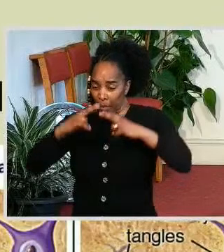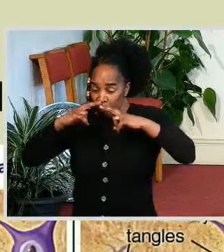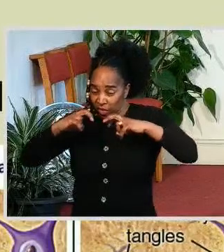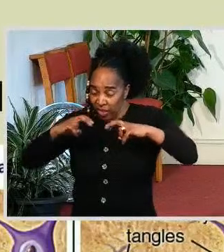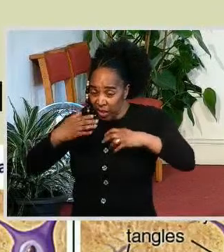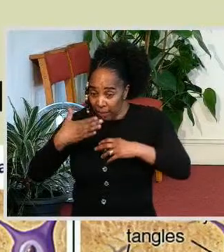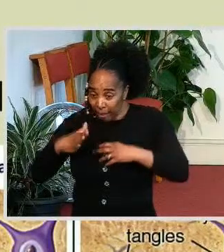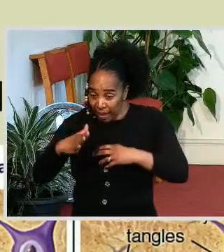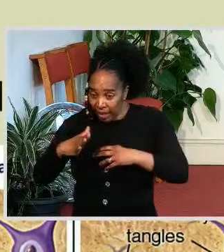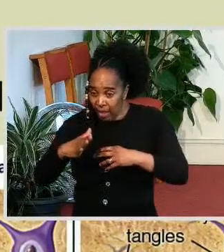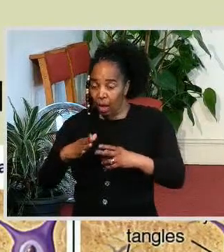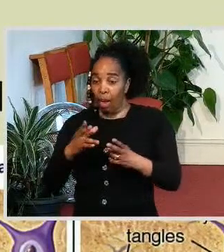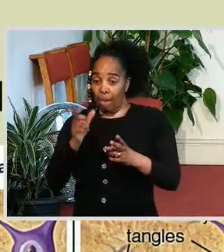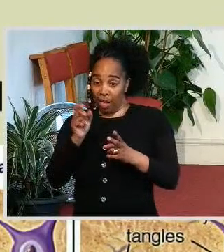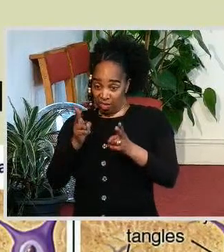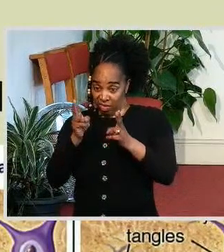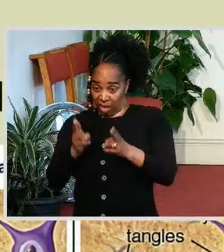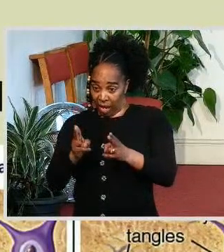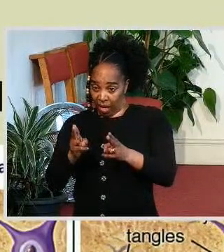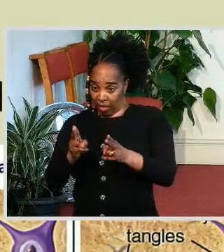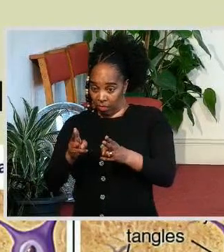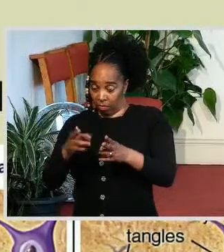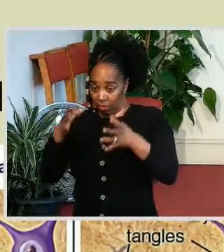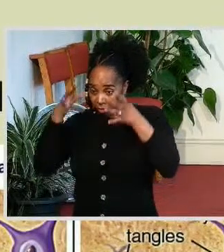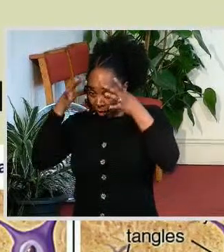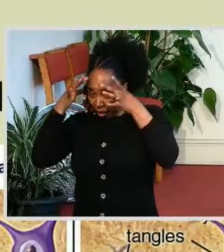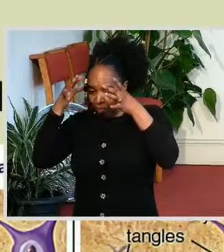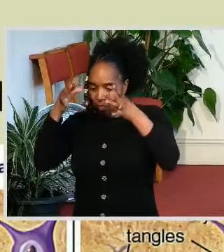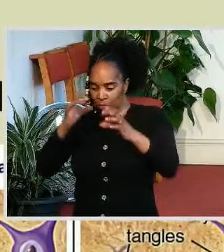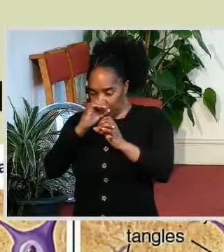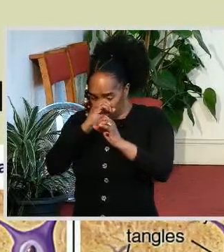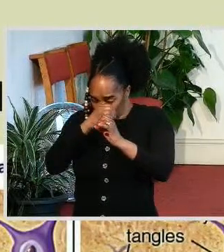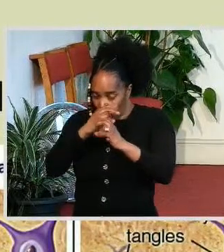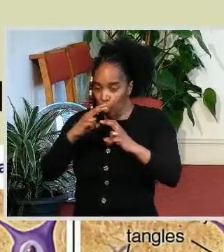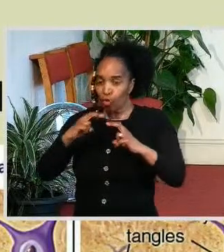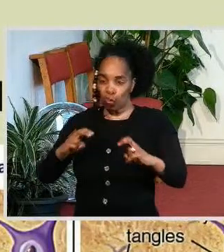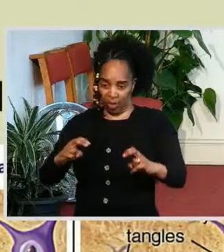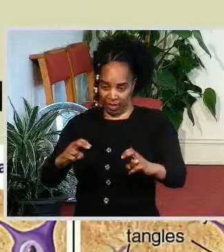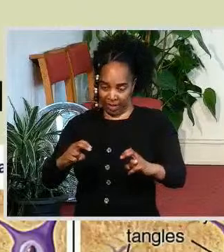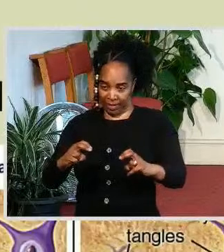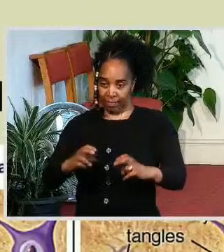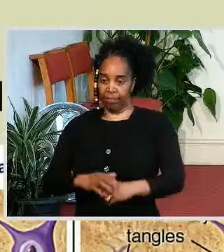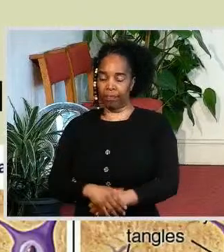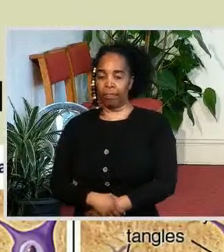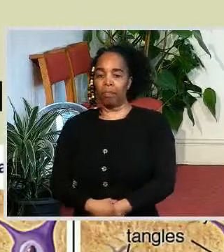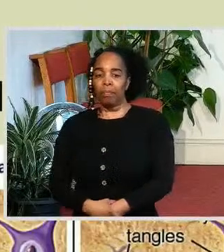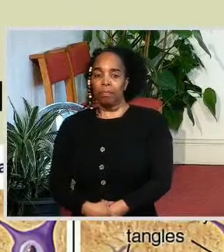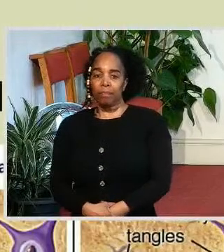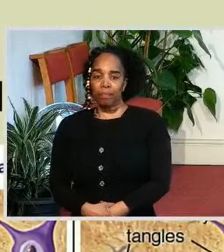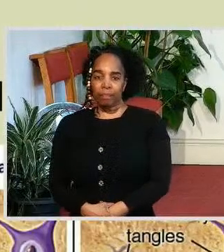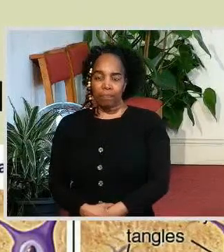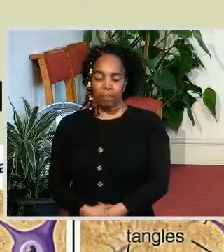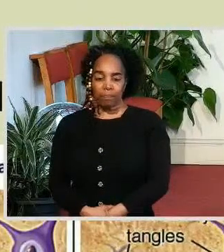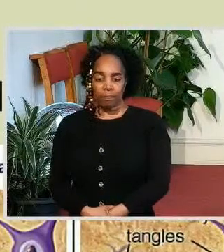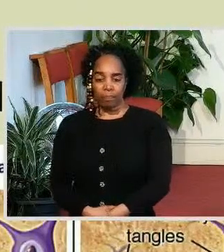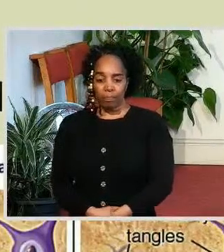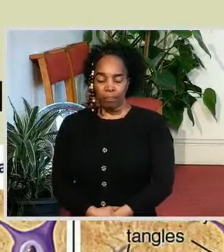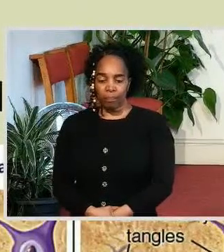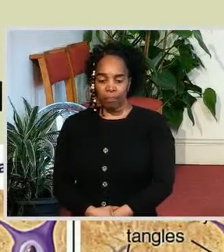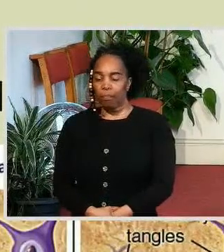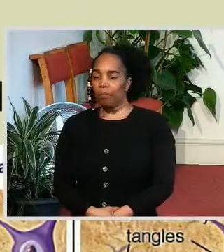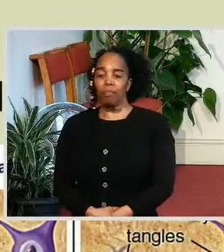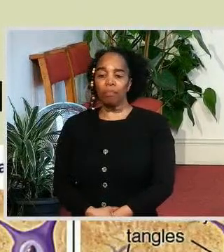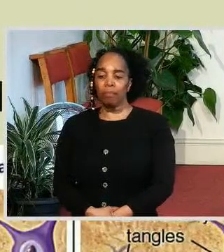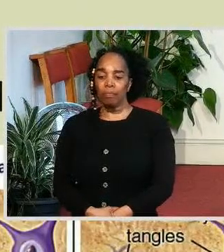done, unfortunately, after somebody has died, but there are new ways of being able to investigate this even before someone has died. So